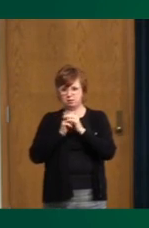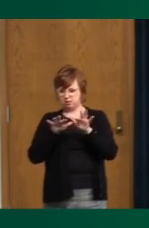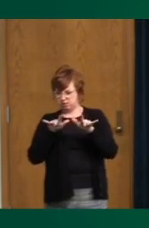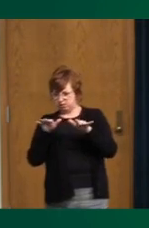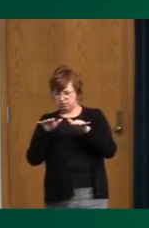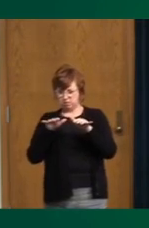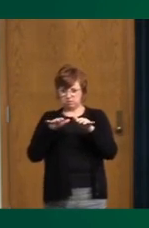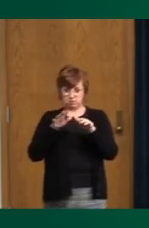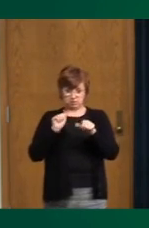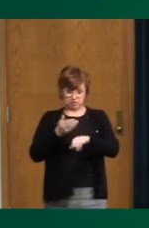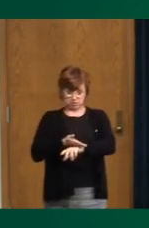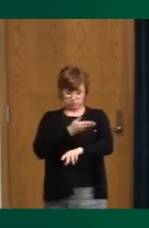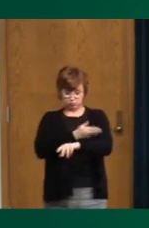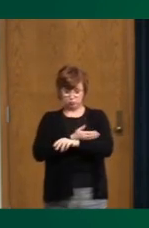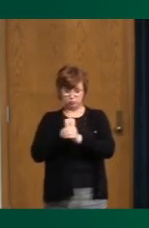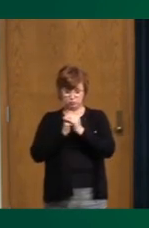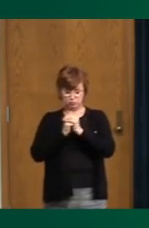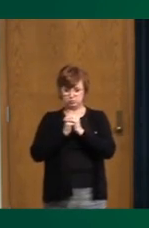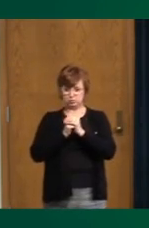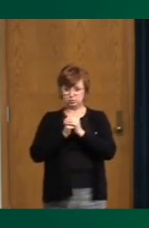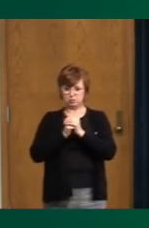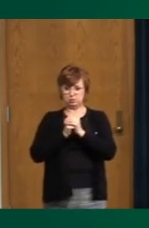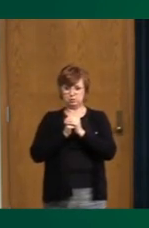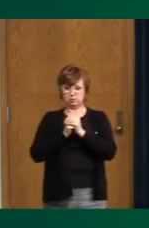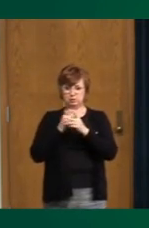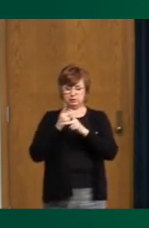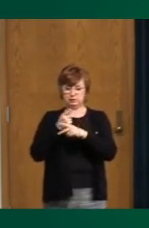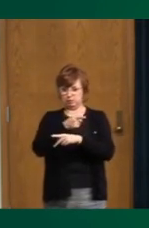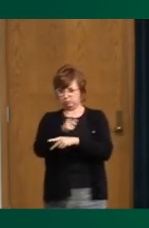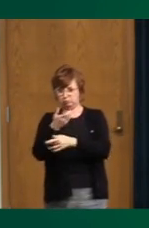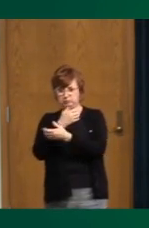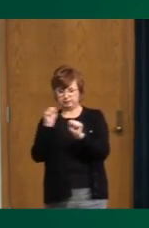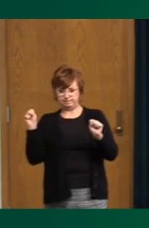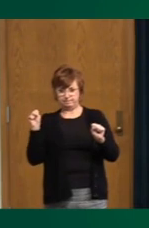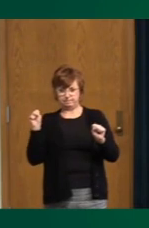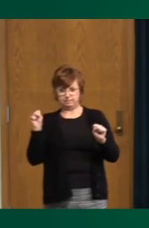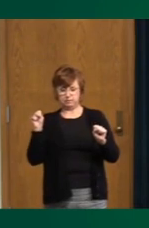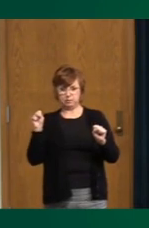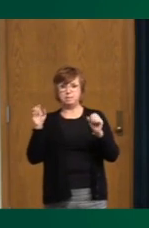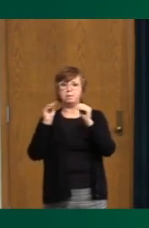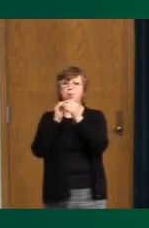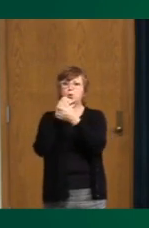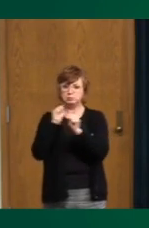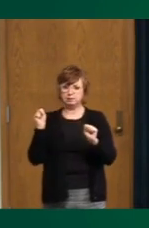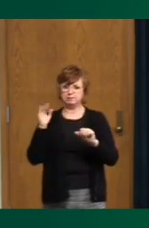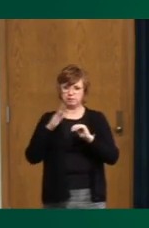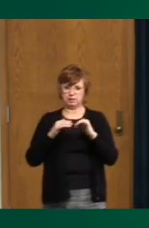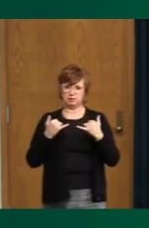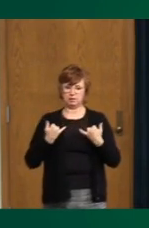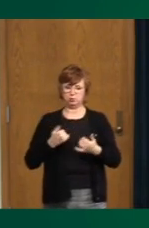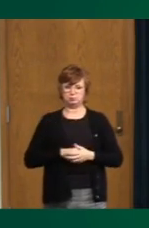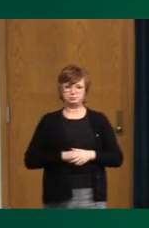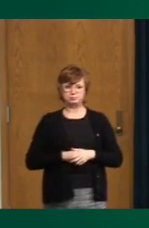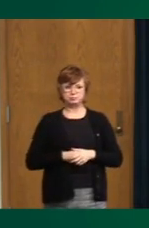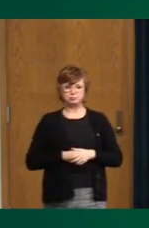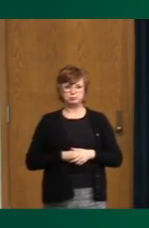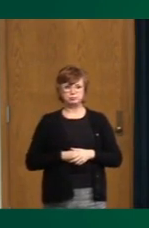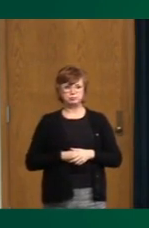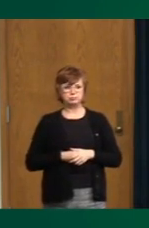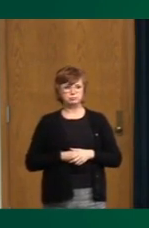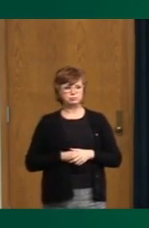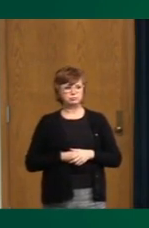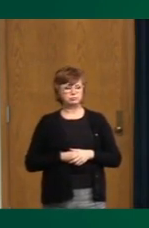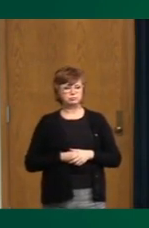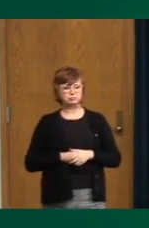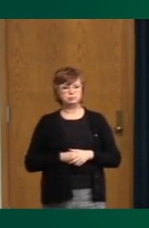change a little bit of what we are doing and offer an even safer experience than we already are here today? We can do that